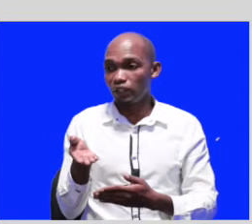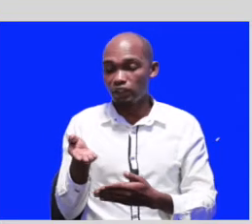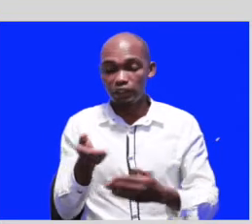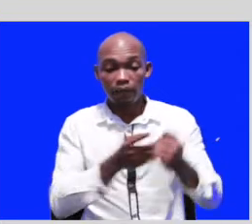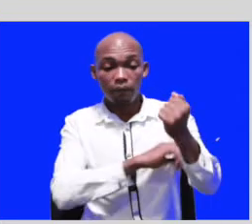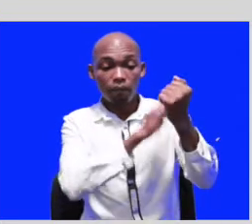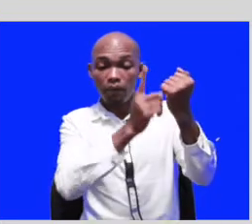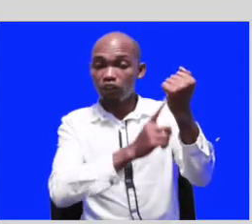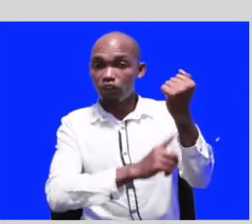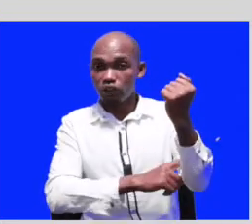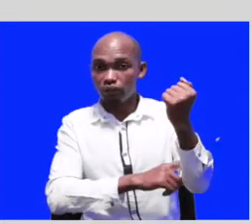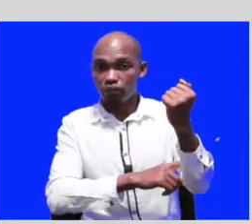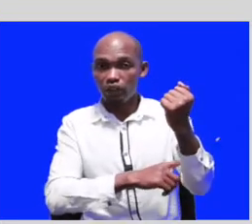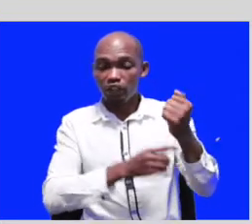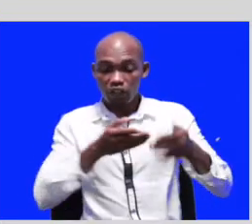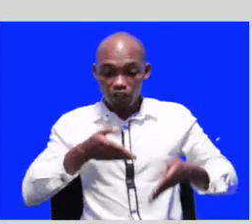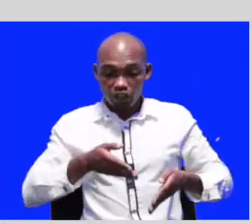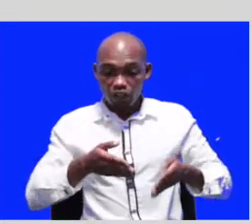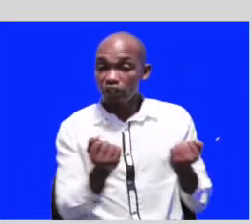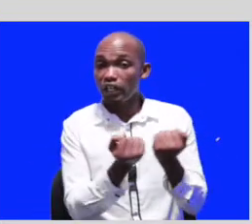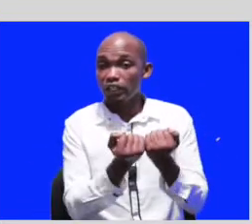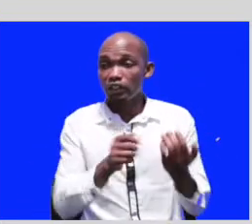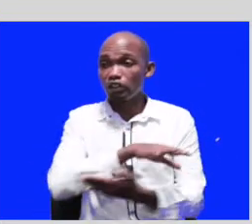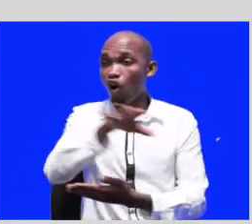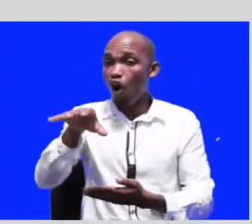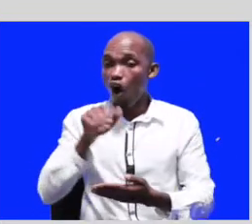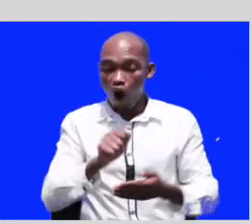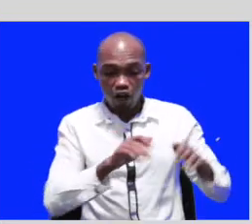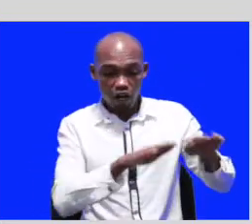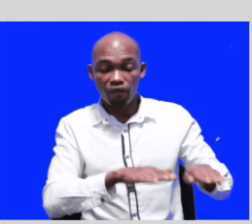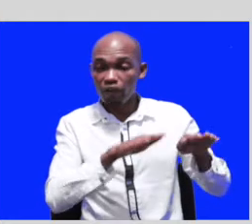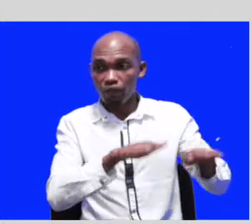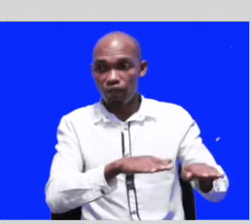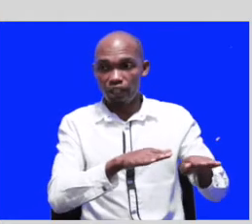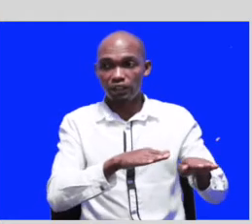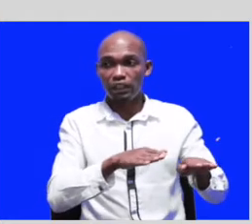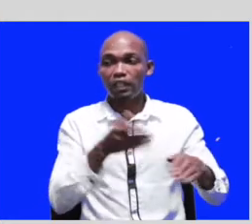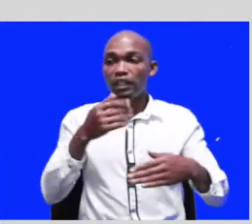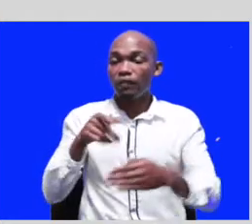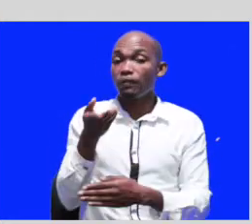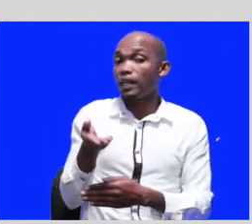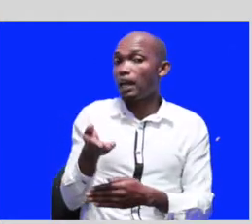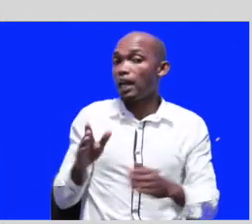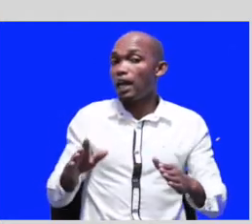being, supernatural power, created all living things, and there was life on earth from then henceforth.